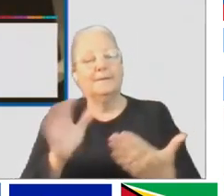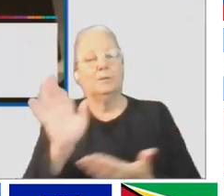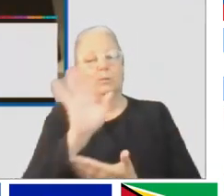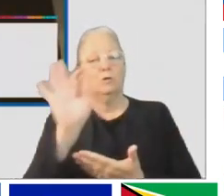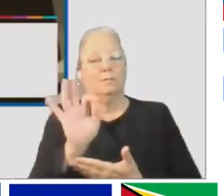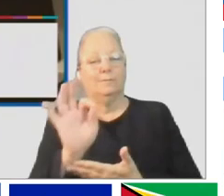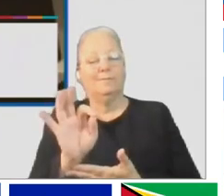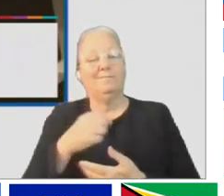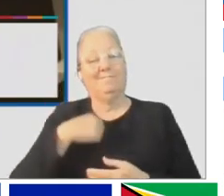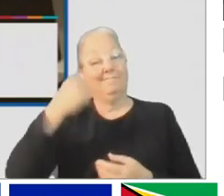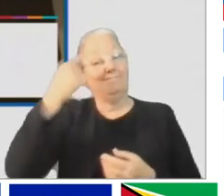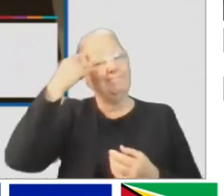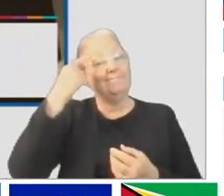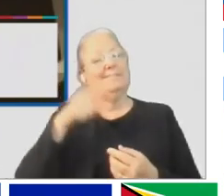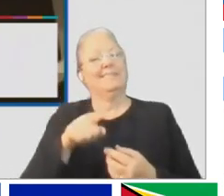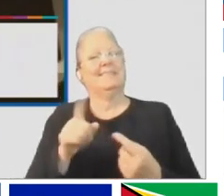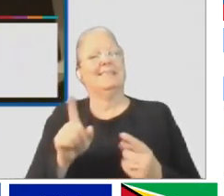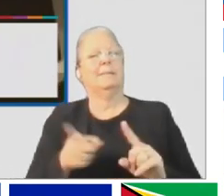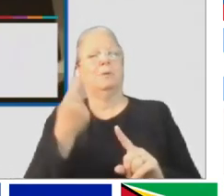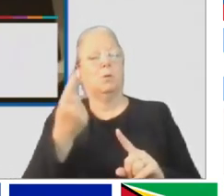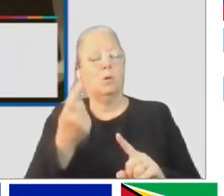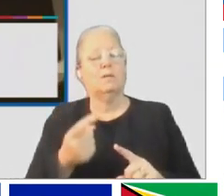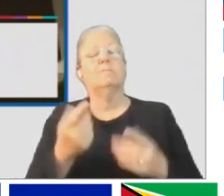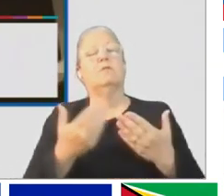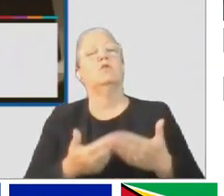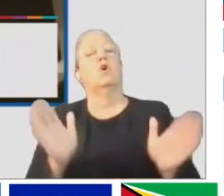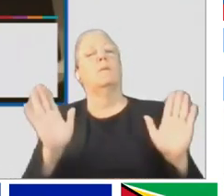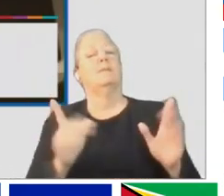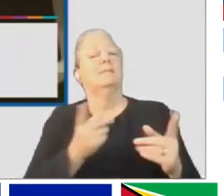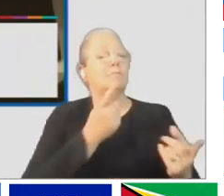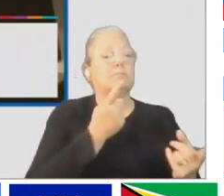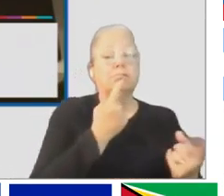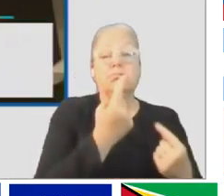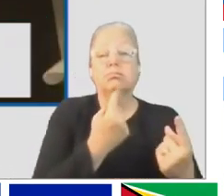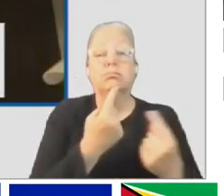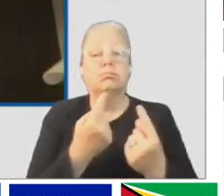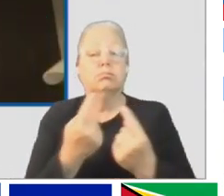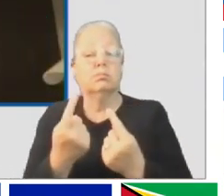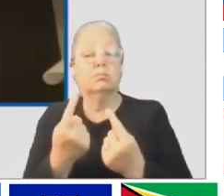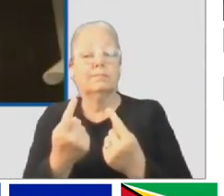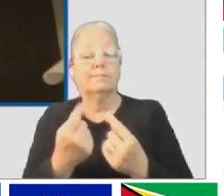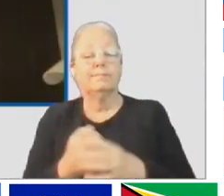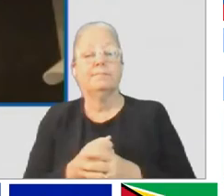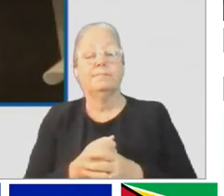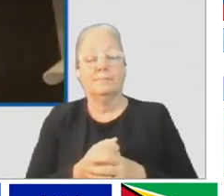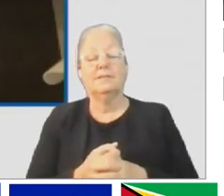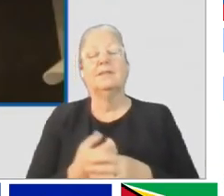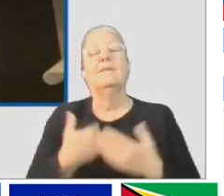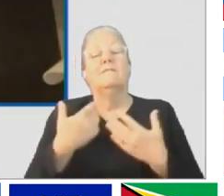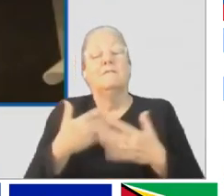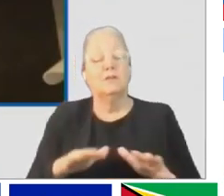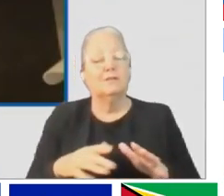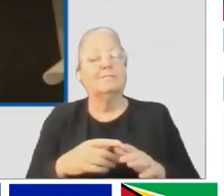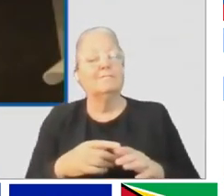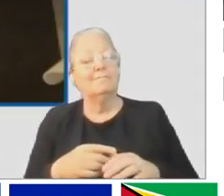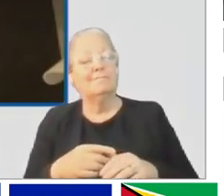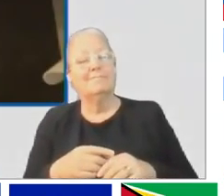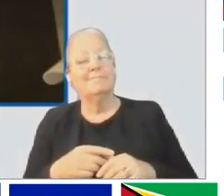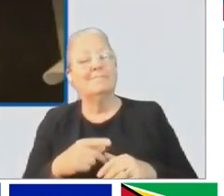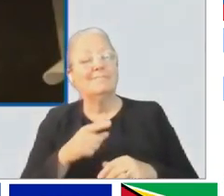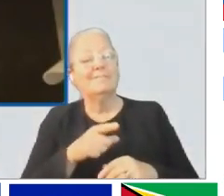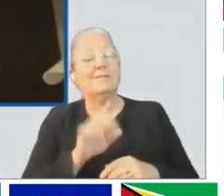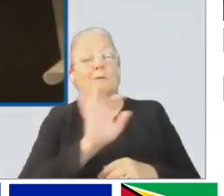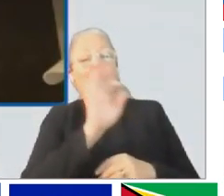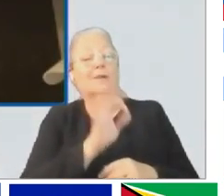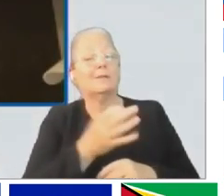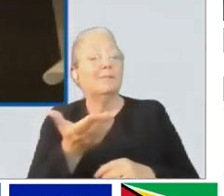have those open dialogues. And it was one of the things that I was thinking about with Ms. Pierre's question too, in terms of being very